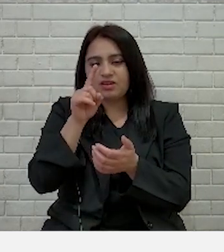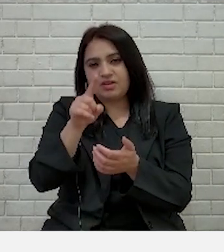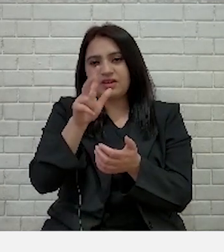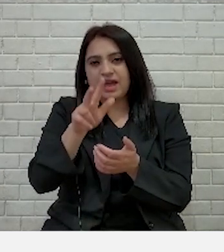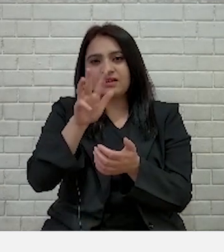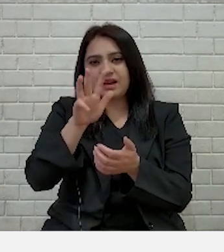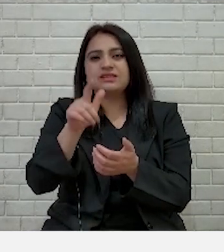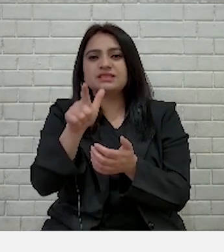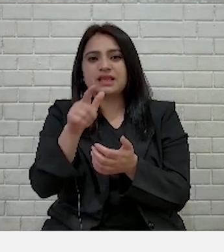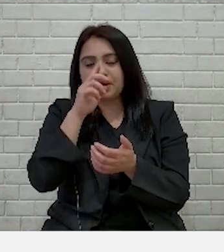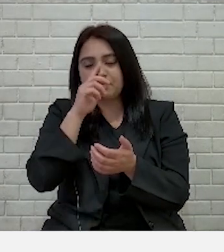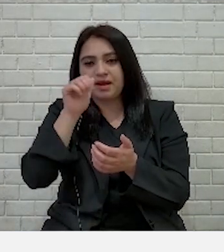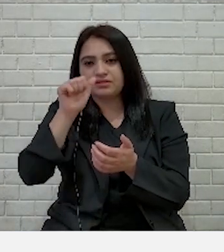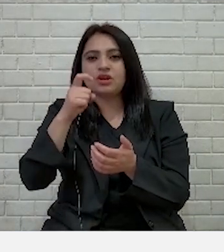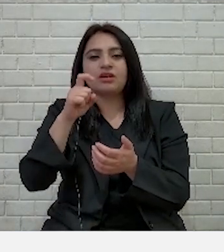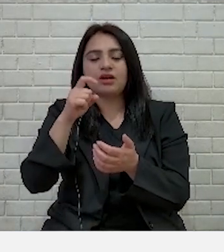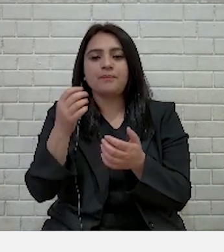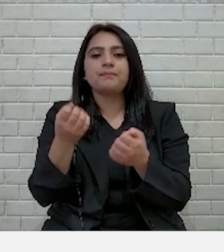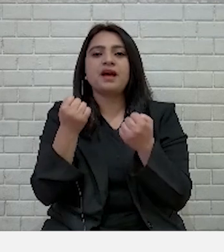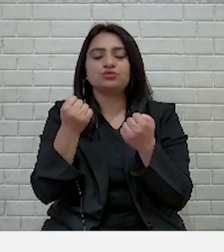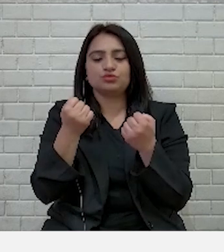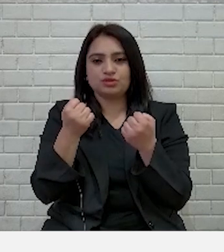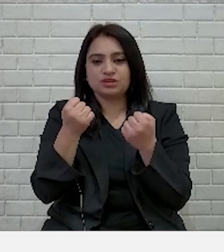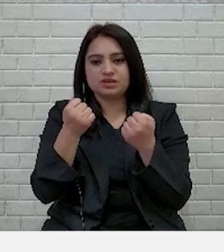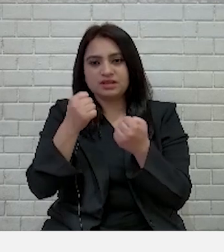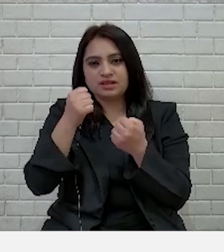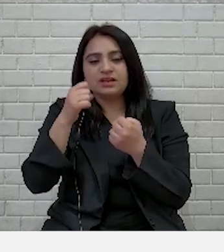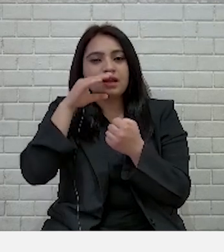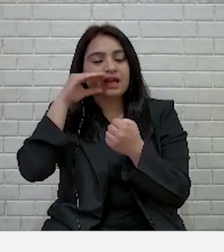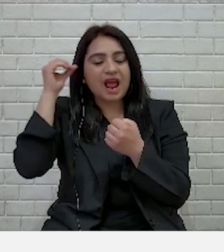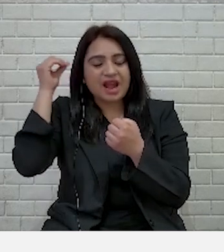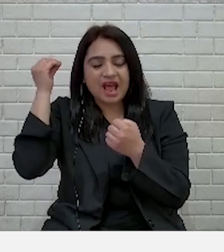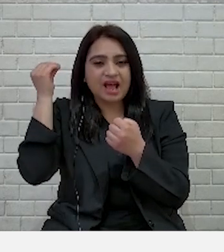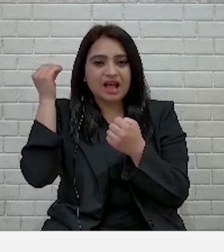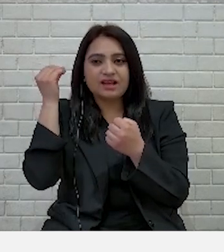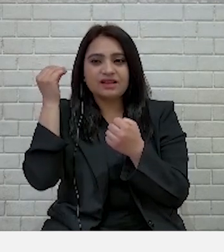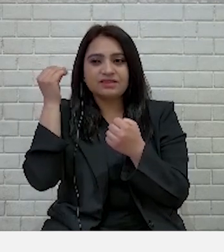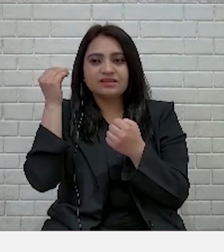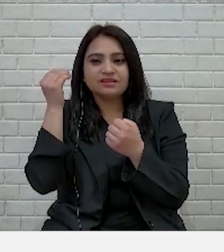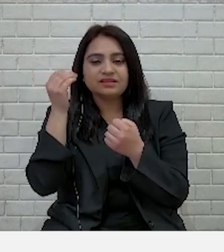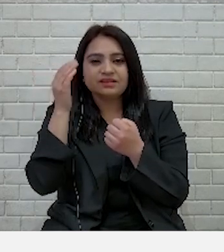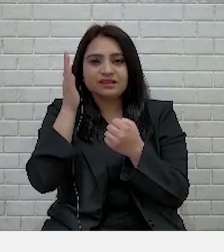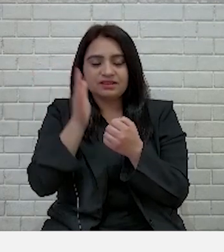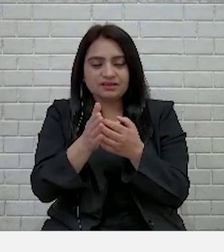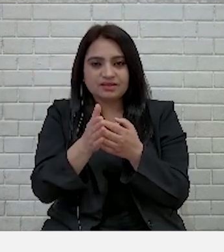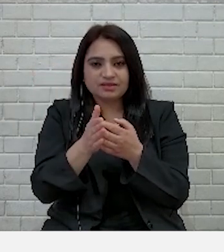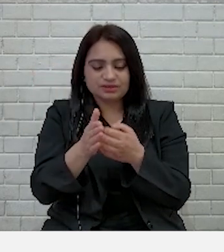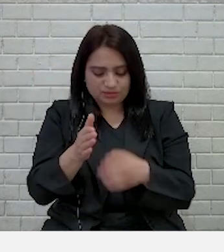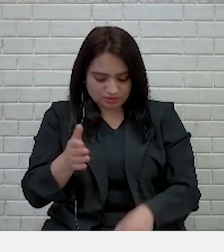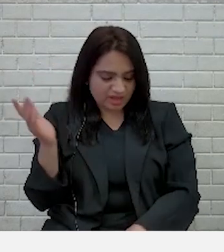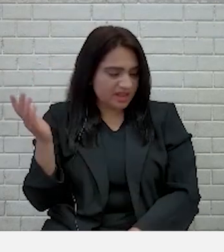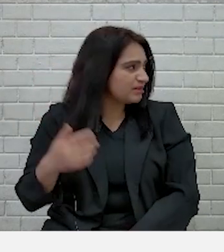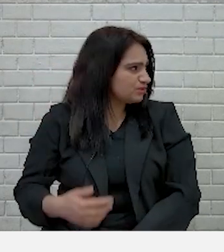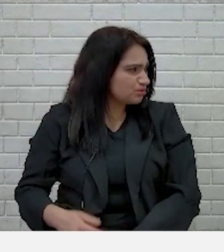Junga Bahadur Rana and his troops actually went and supported the British to crush down the rebellions. And in return, the Britishers